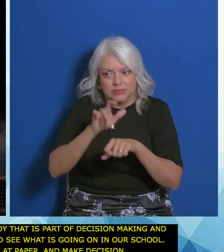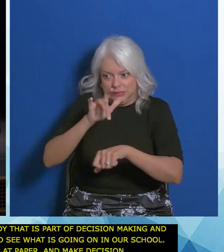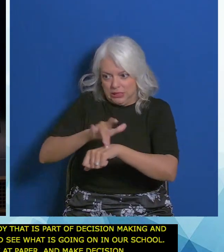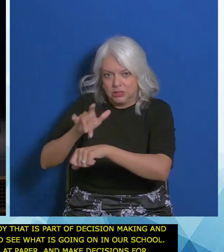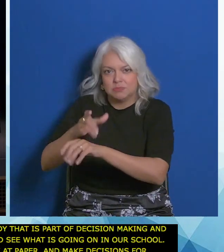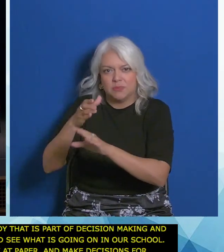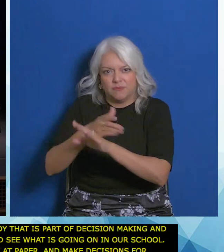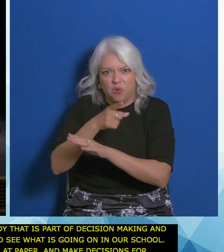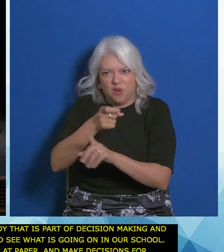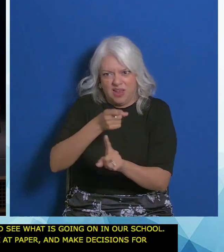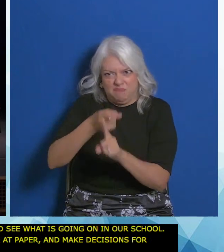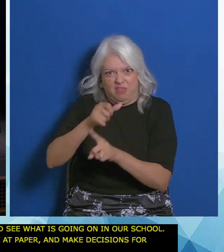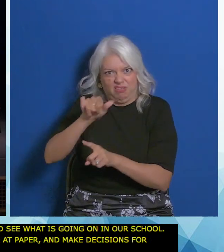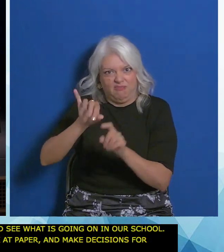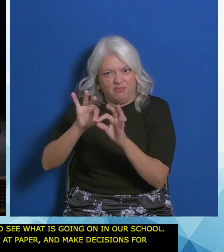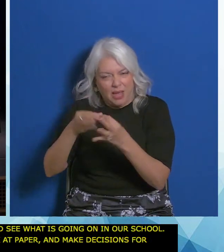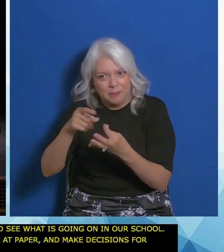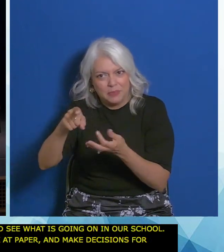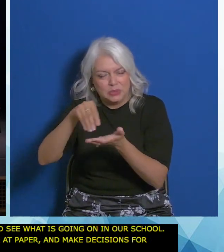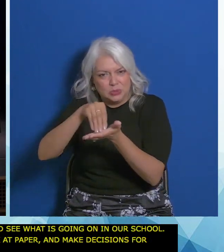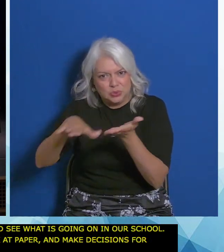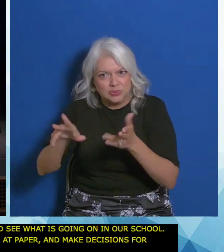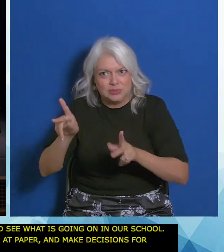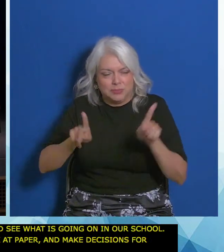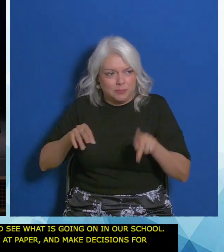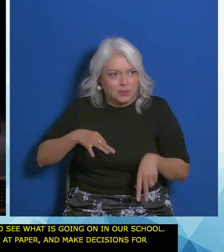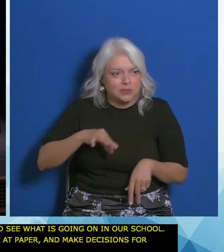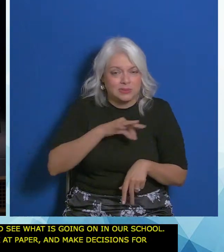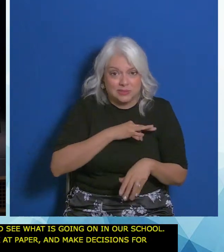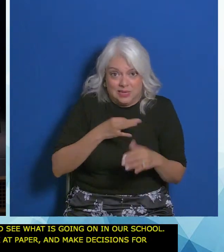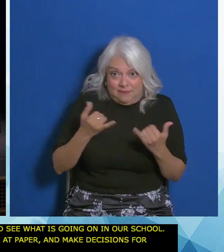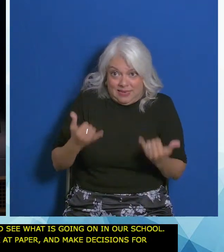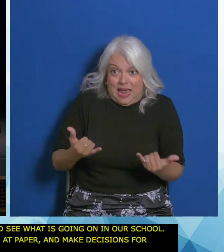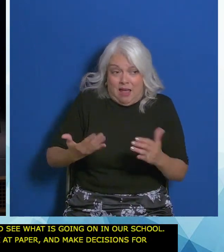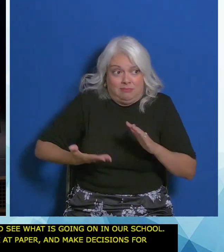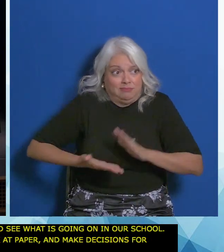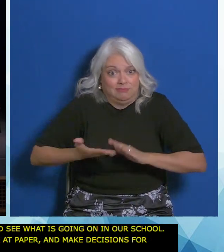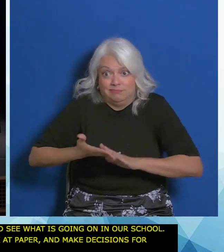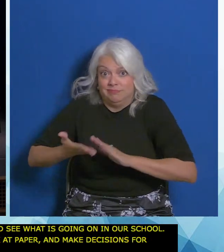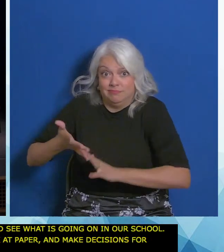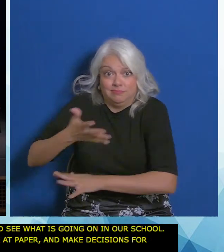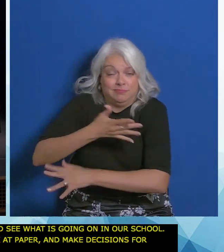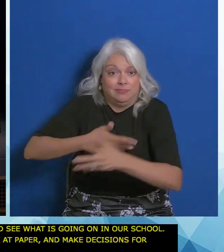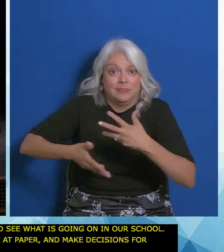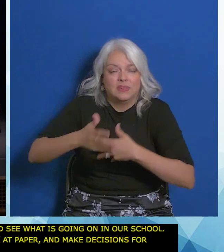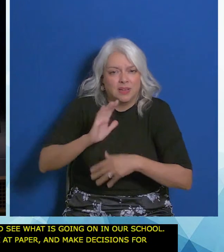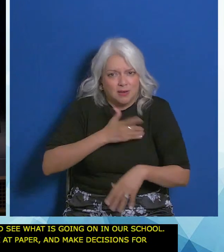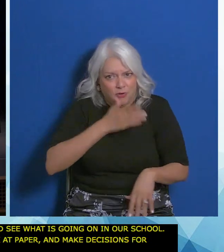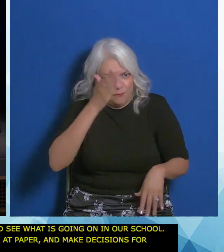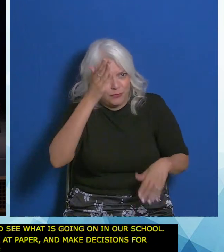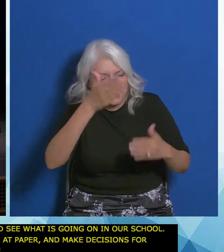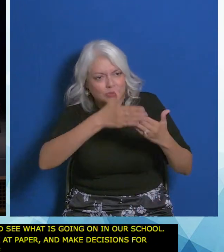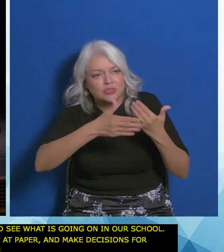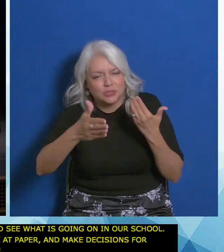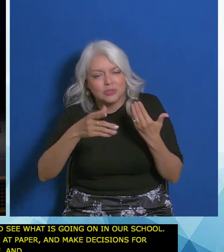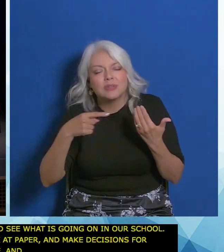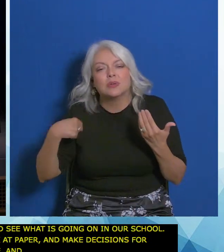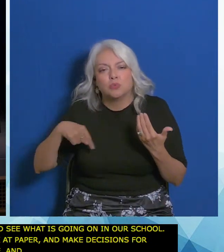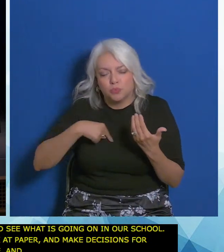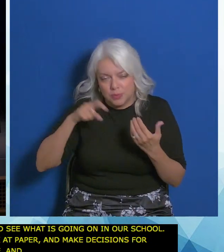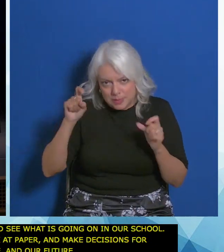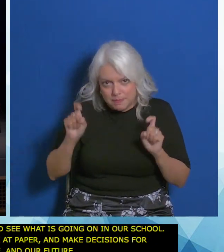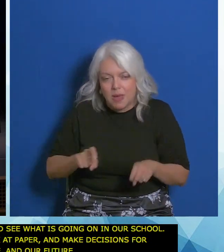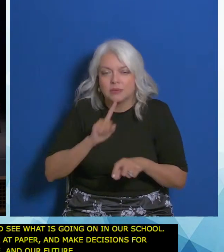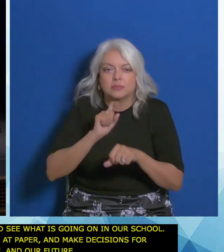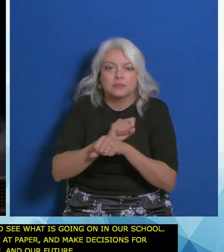students and people that are current here and our future without